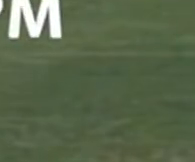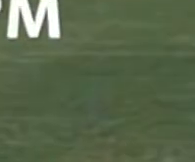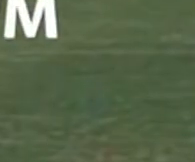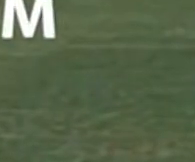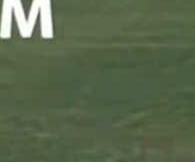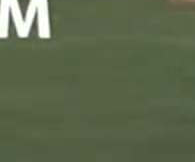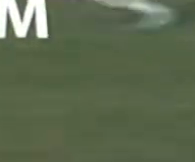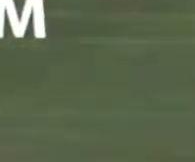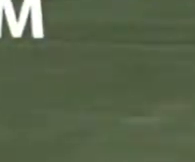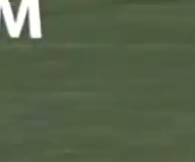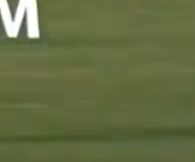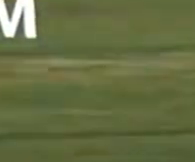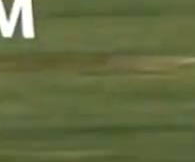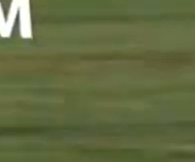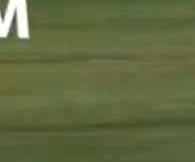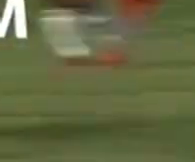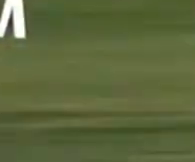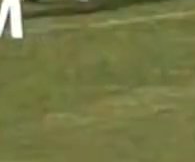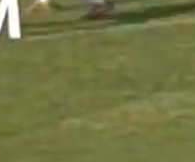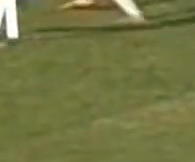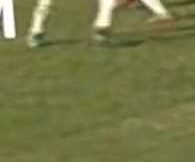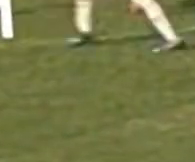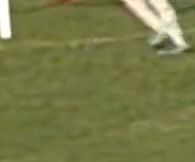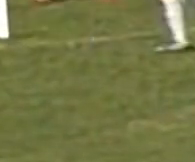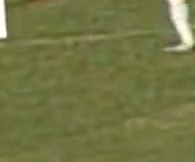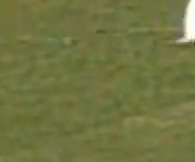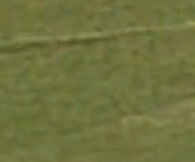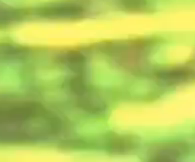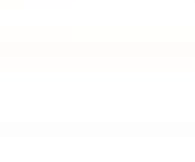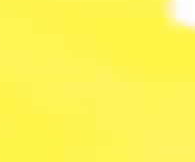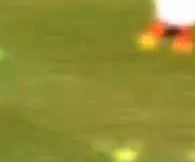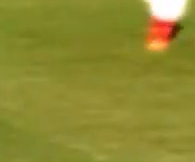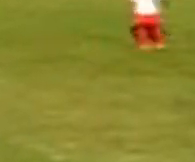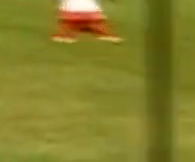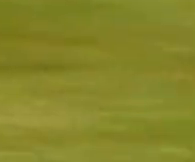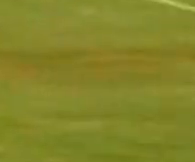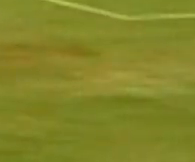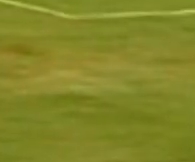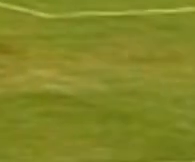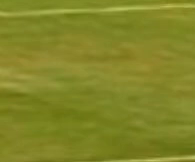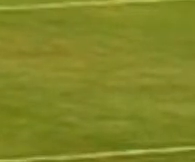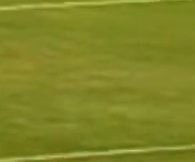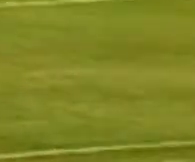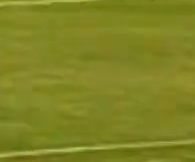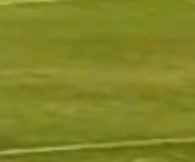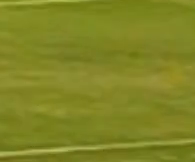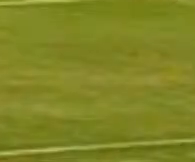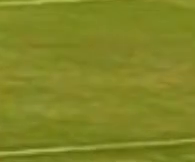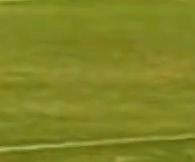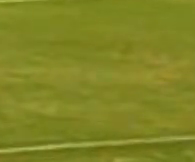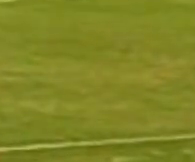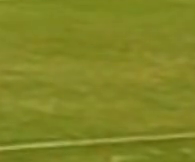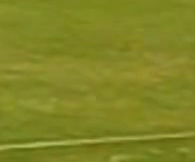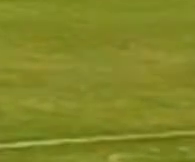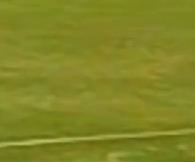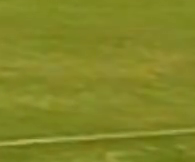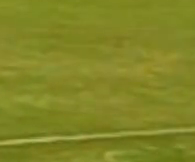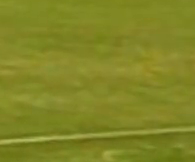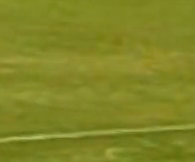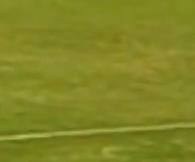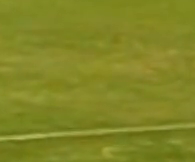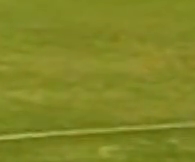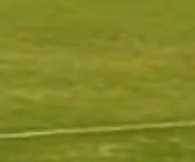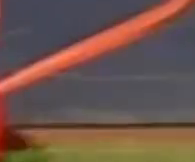of Comoros Wednesday, the 11th of November at Kasarani. And that goal! And it is a